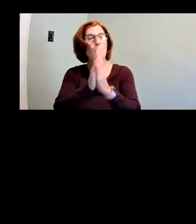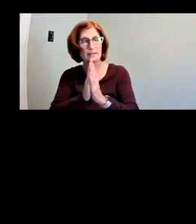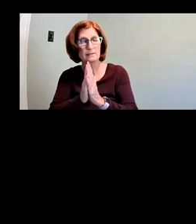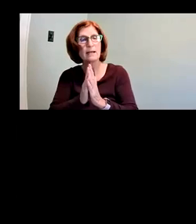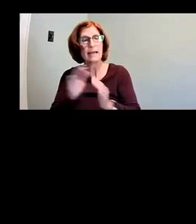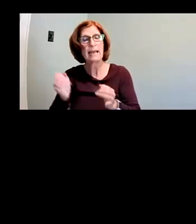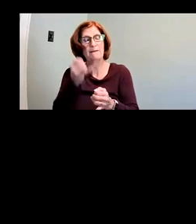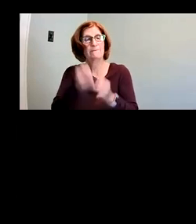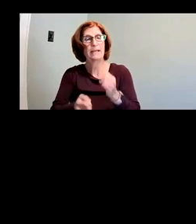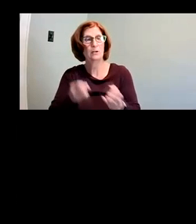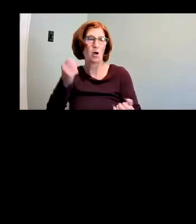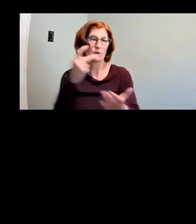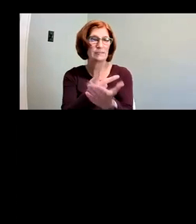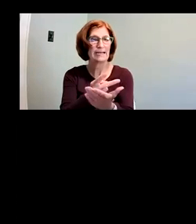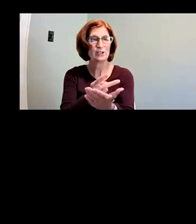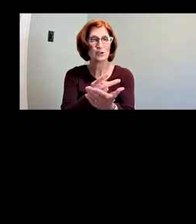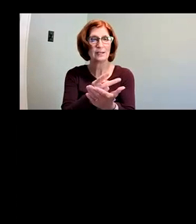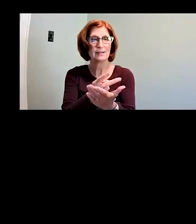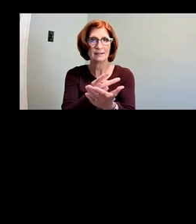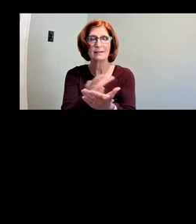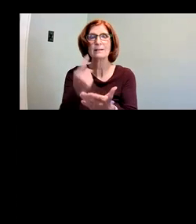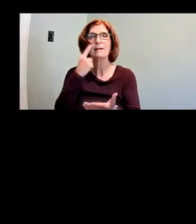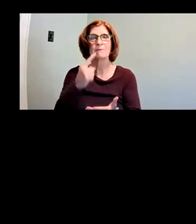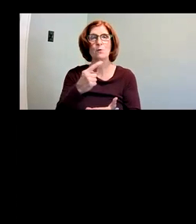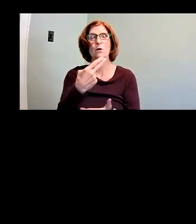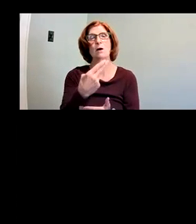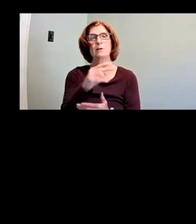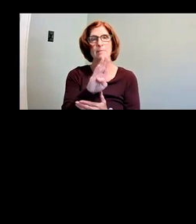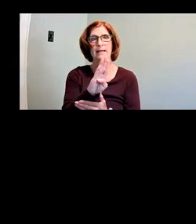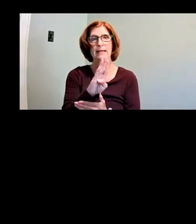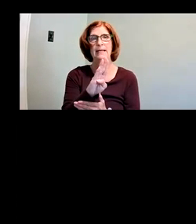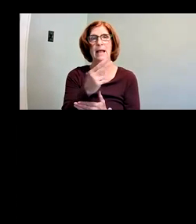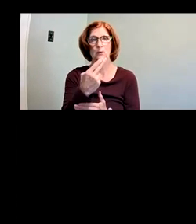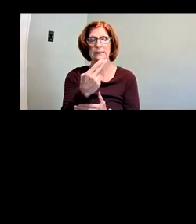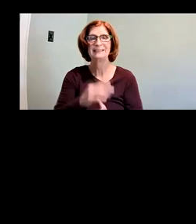disposition authorization for Harvard Beatty Housing LLC.